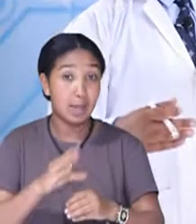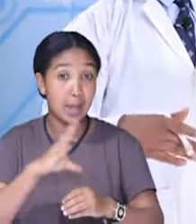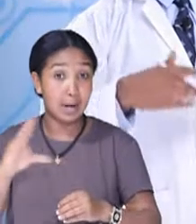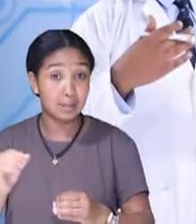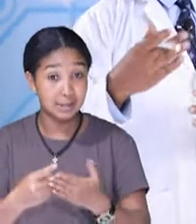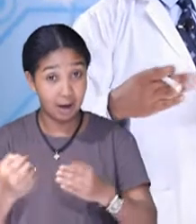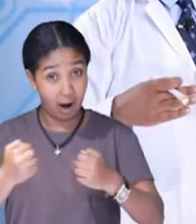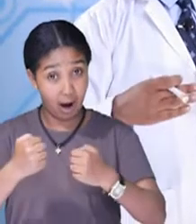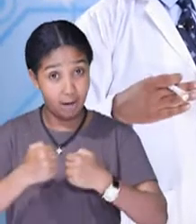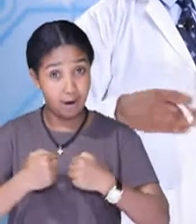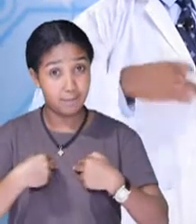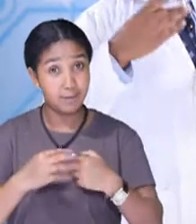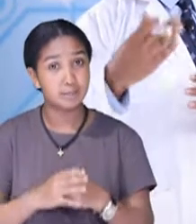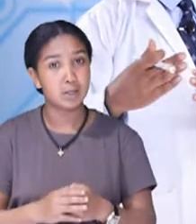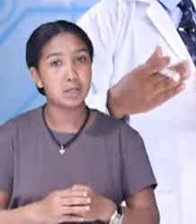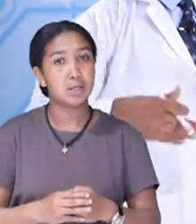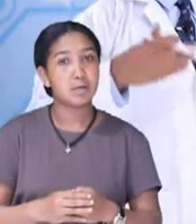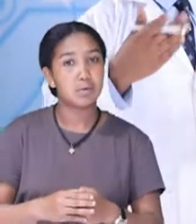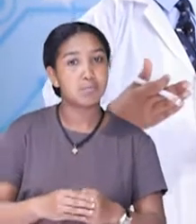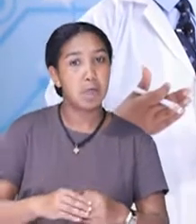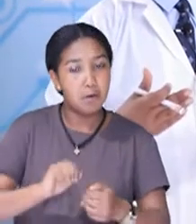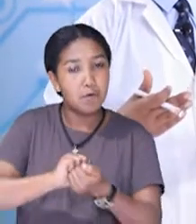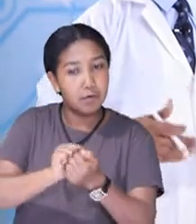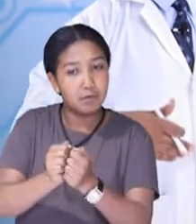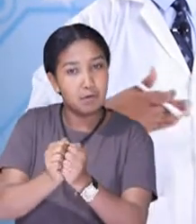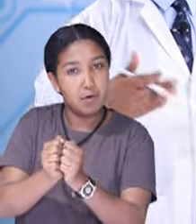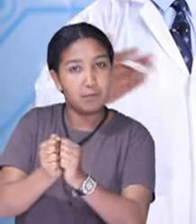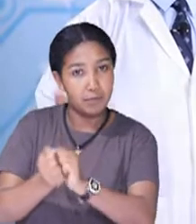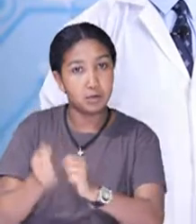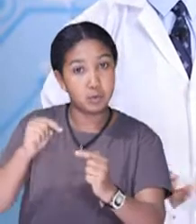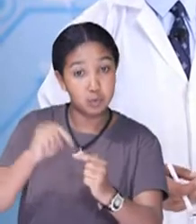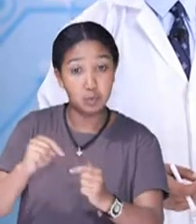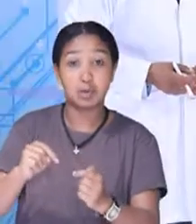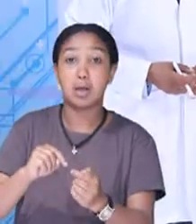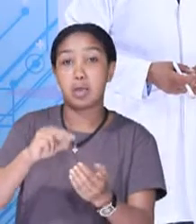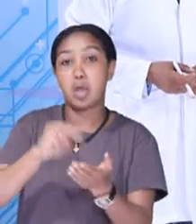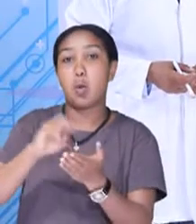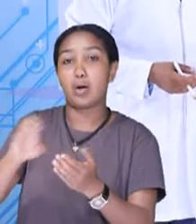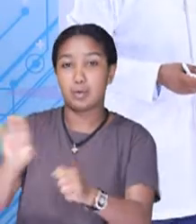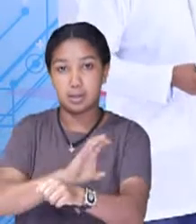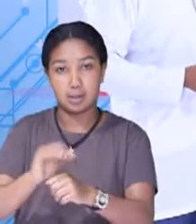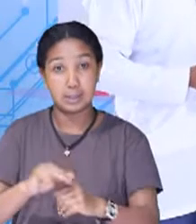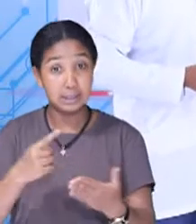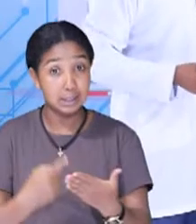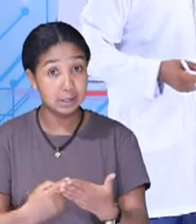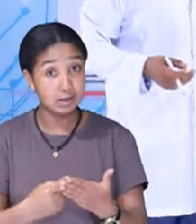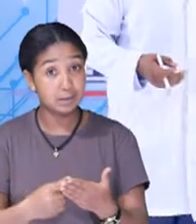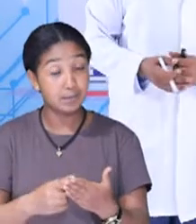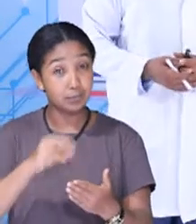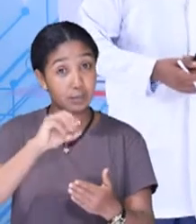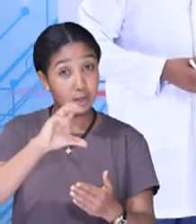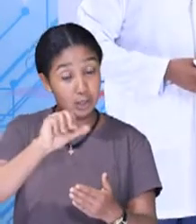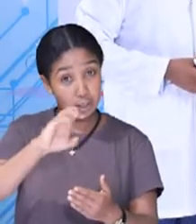and they have evolved through time to eukaryotic cells. This